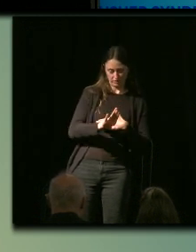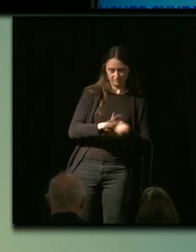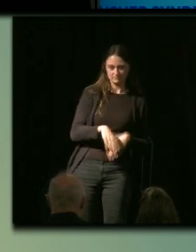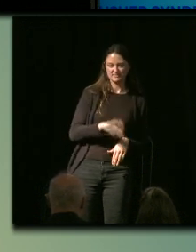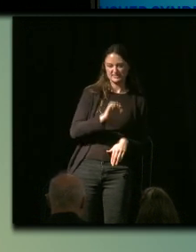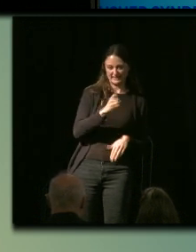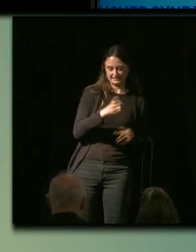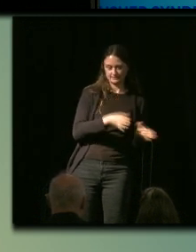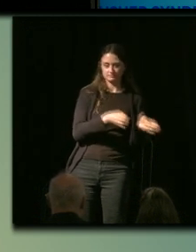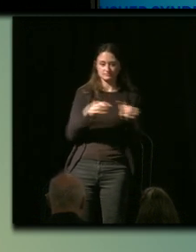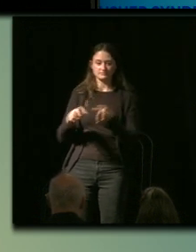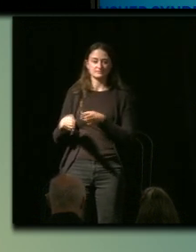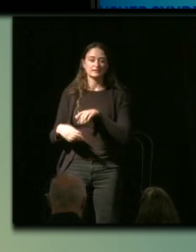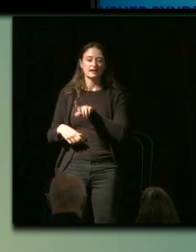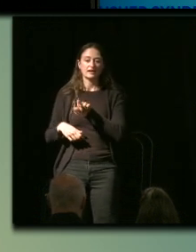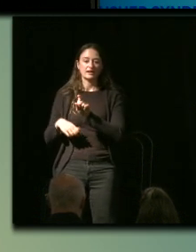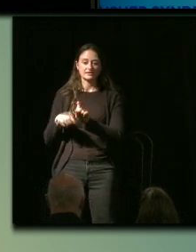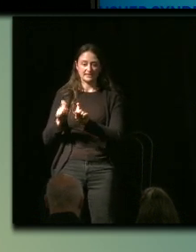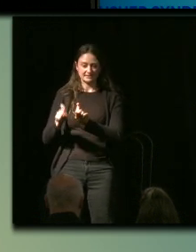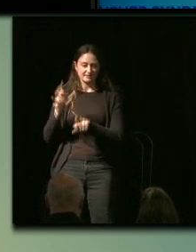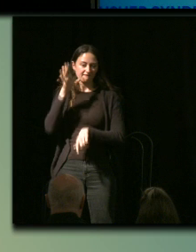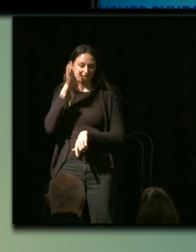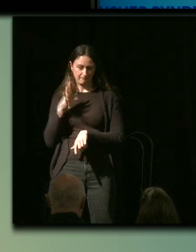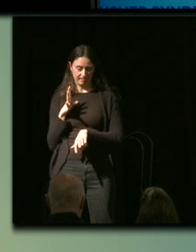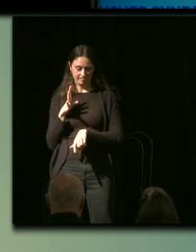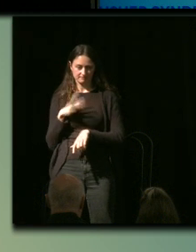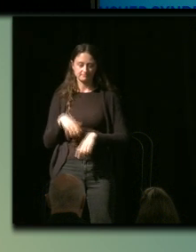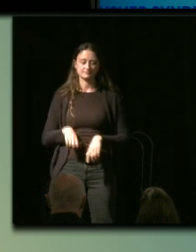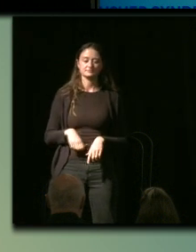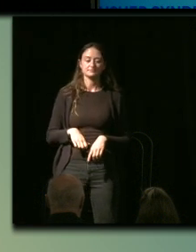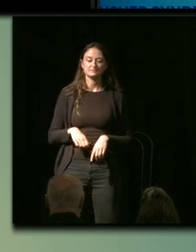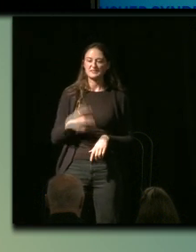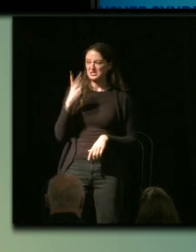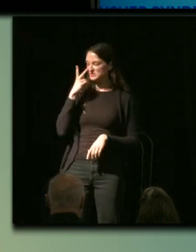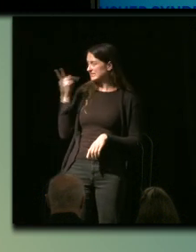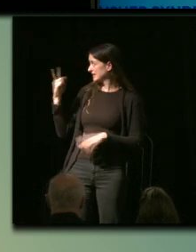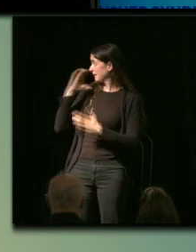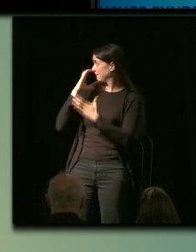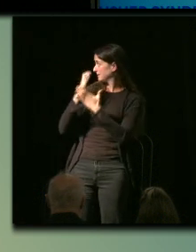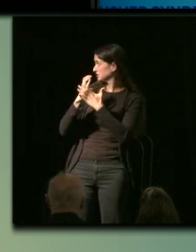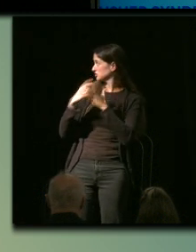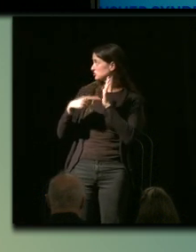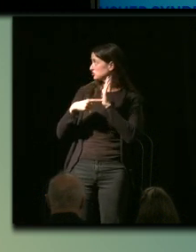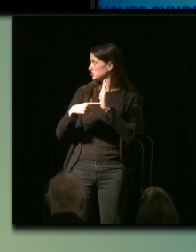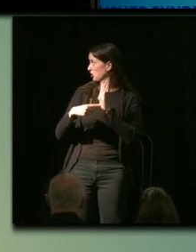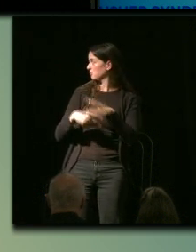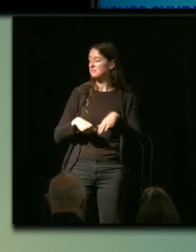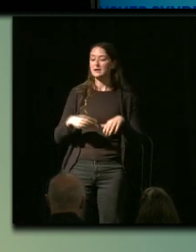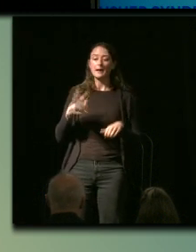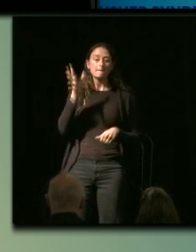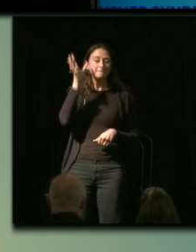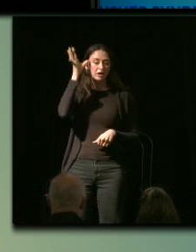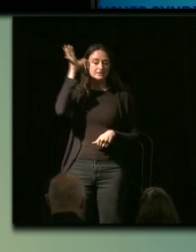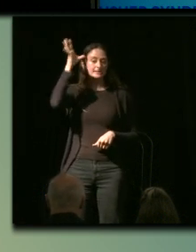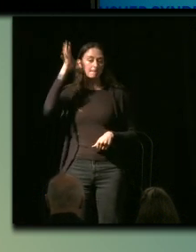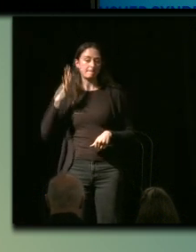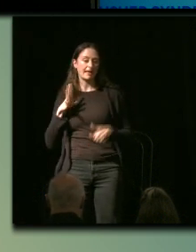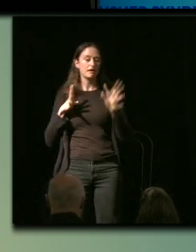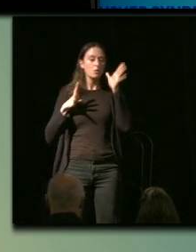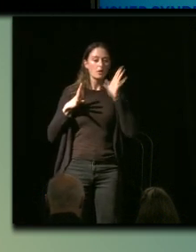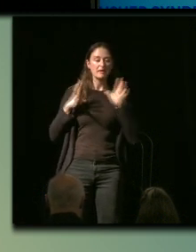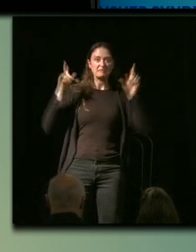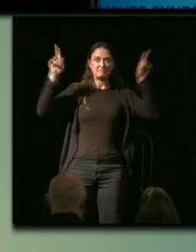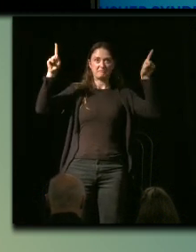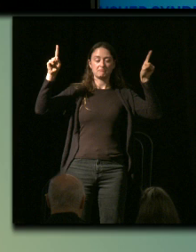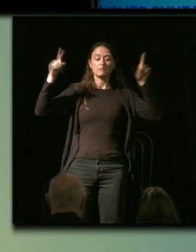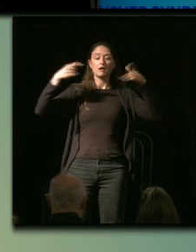a cartoon with a person and their parents, and the person here inherited 1 copy of each chromosome 1